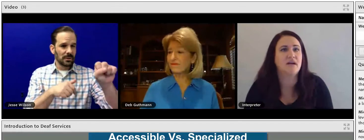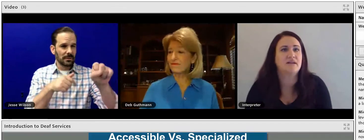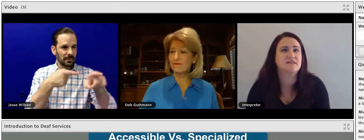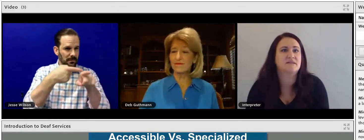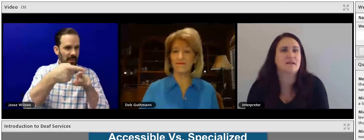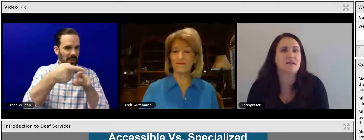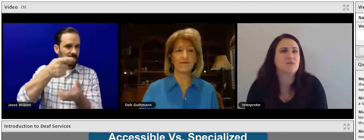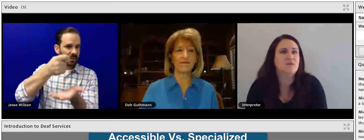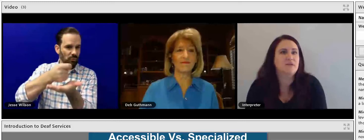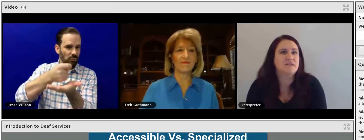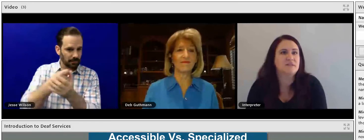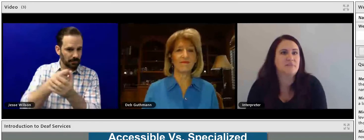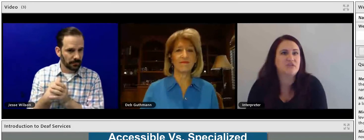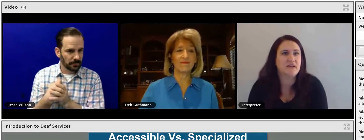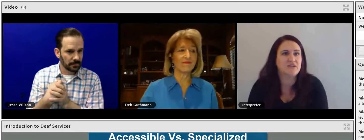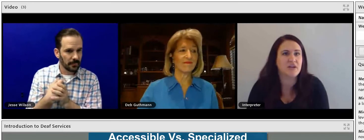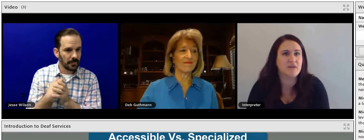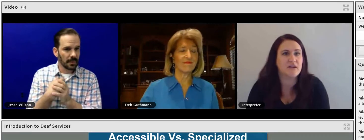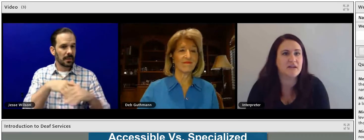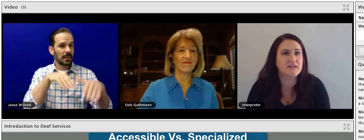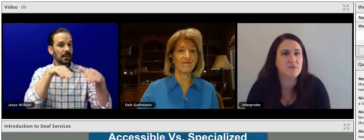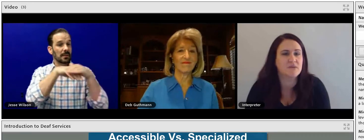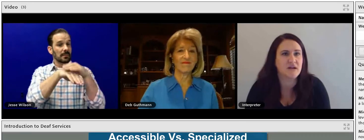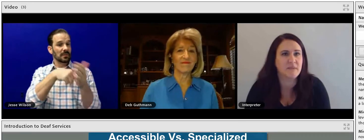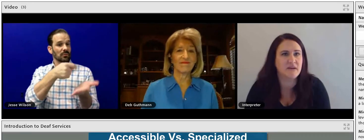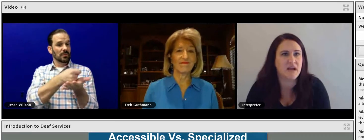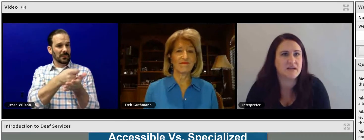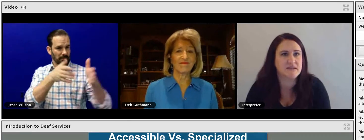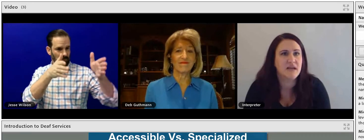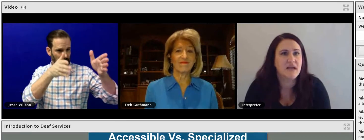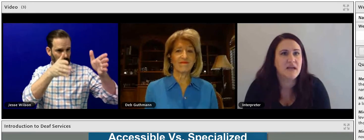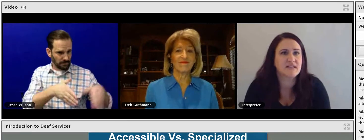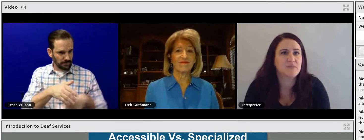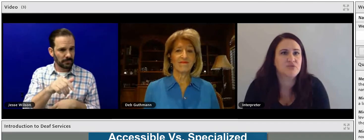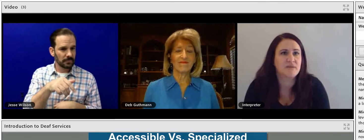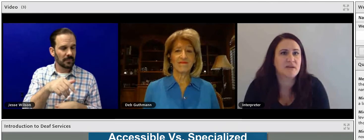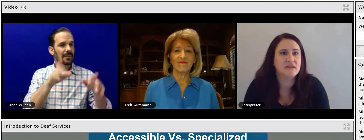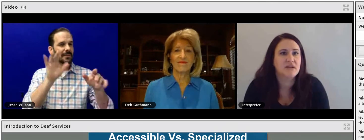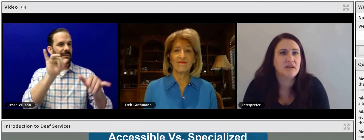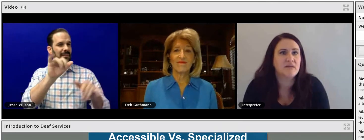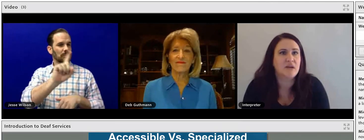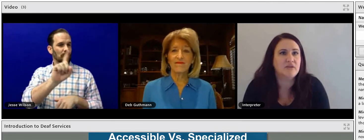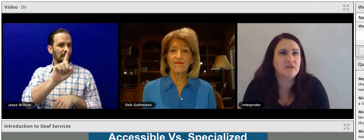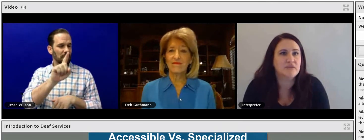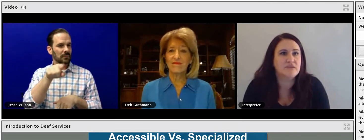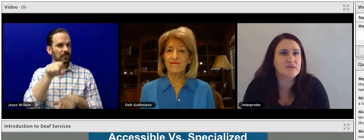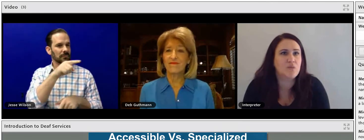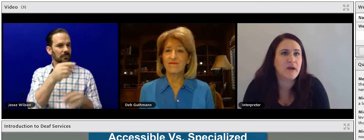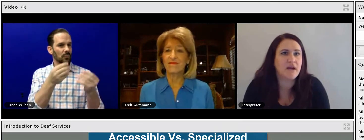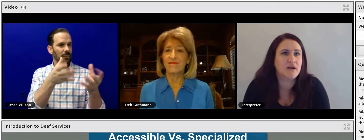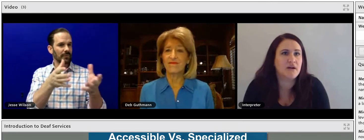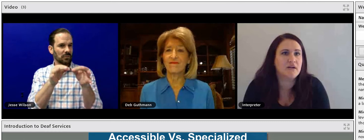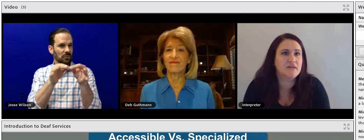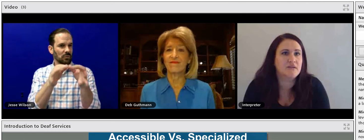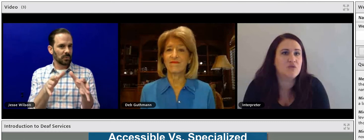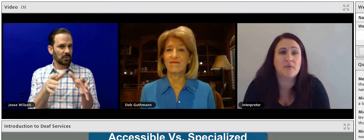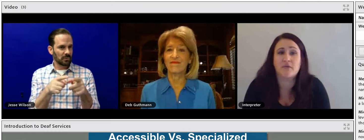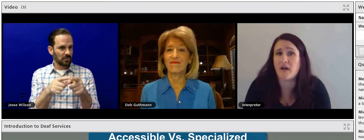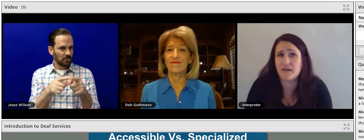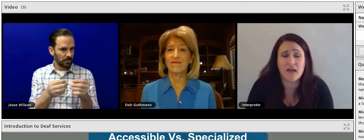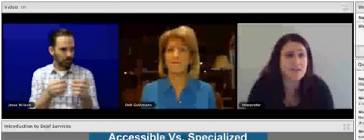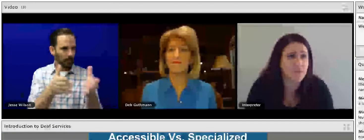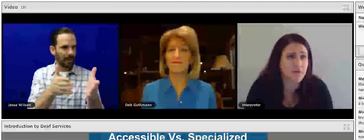So accessible versus specialized treatment is what we'll talk about next. Accessible treatment includes where